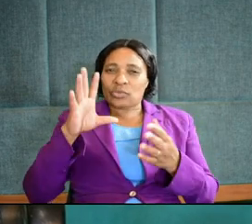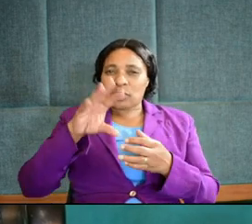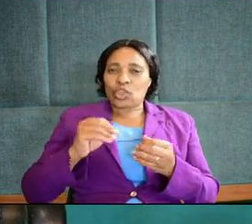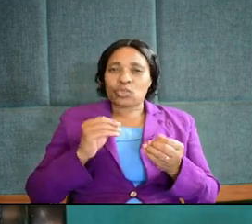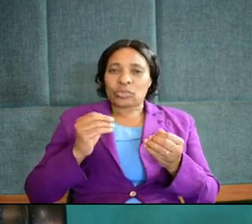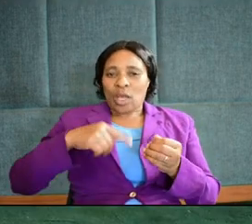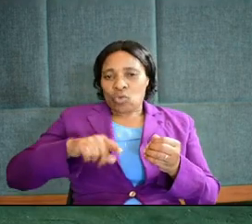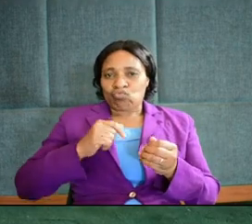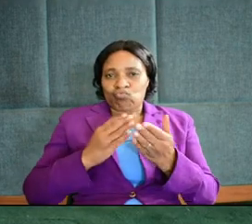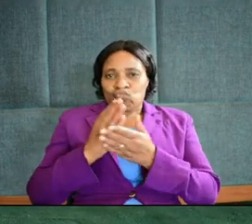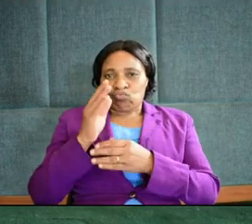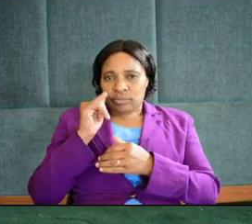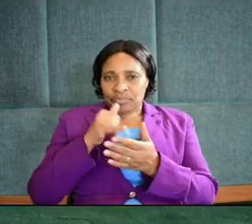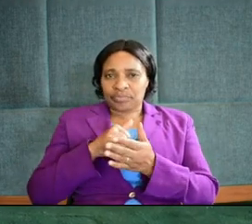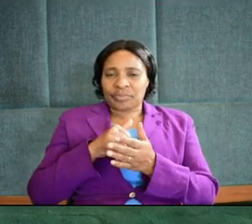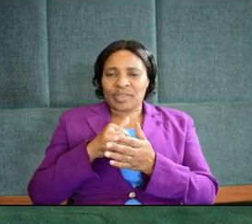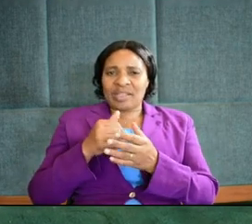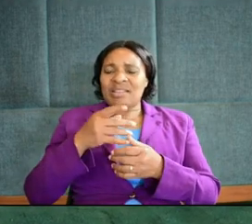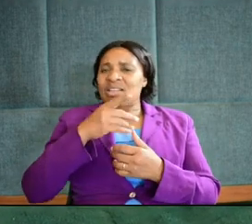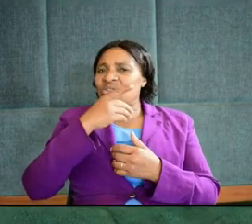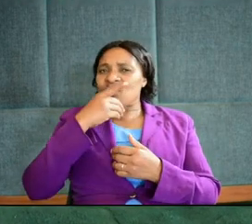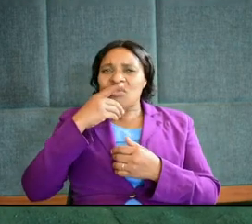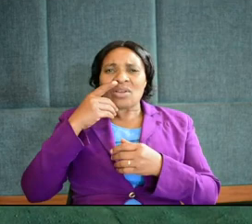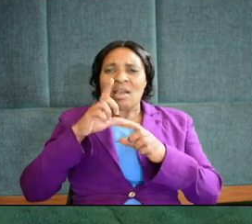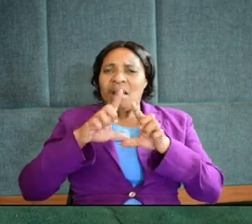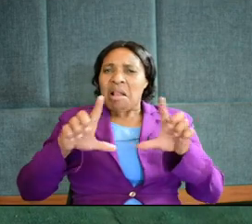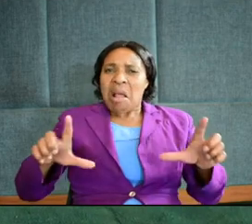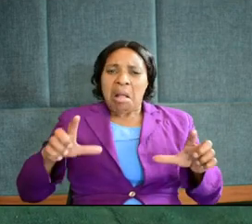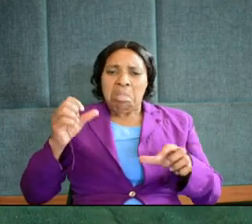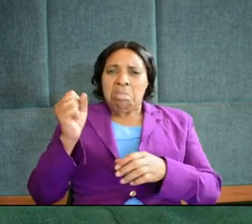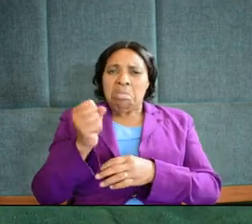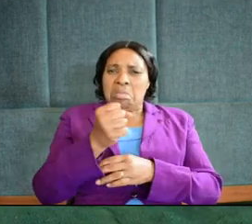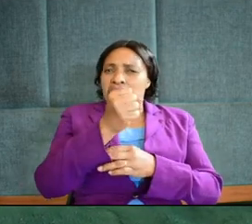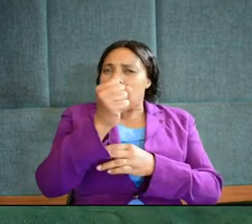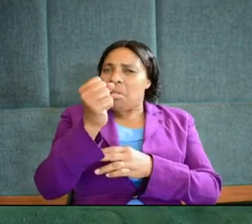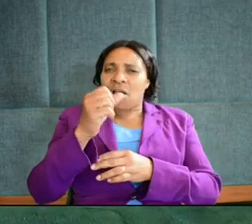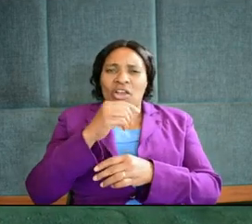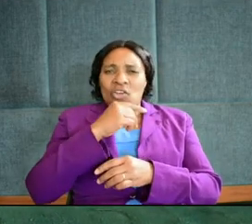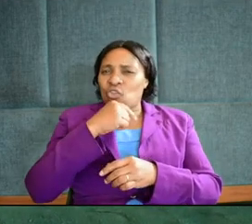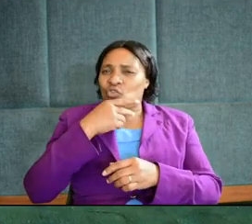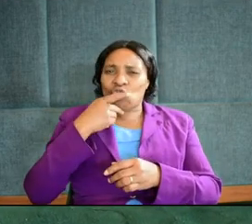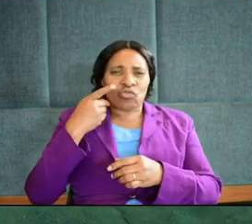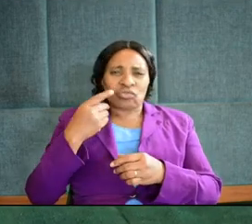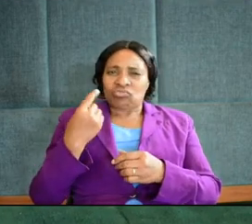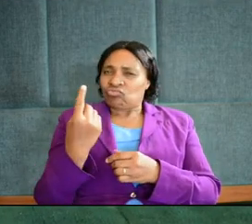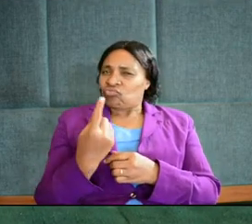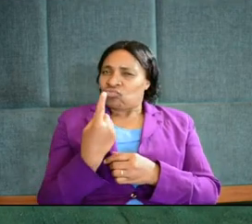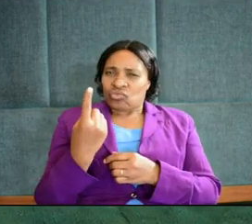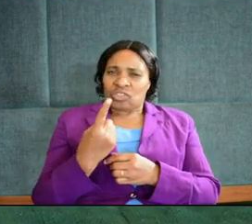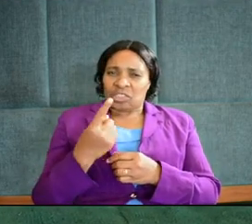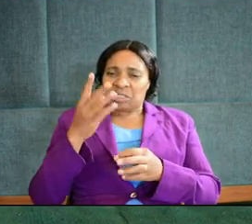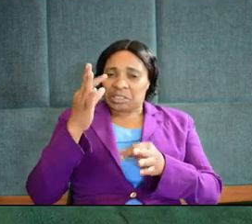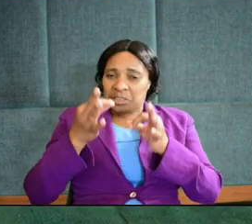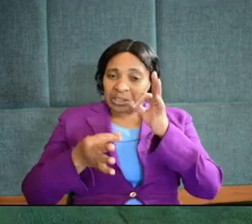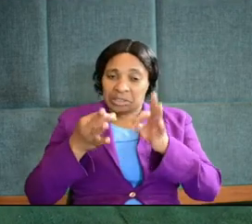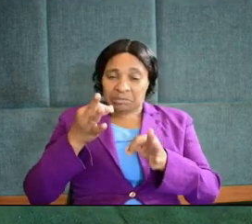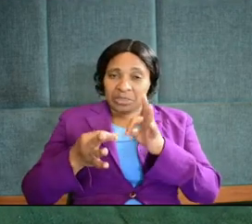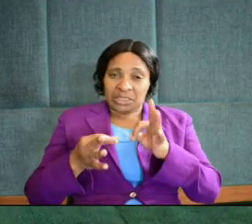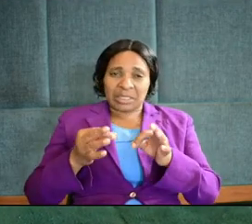through it. The wilderness wandering was not only ordained as a judgment upon the rebels